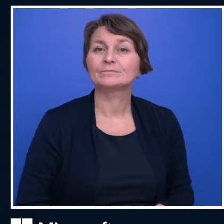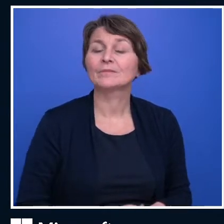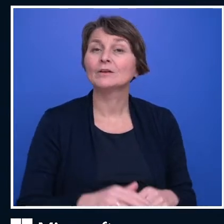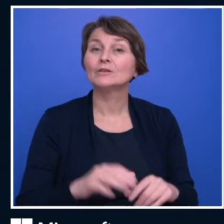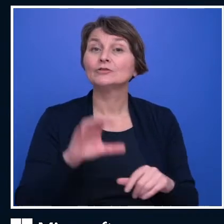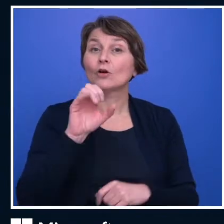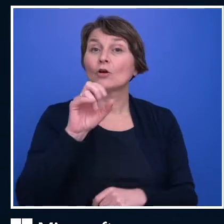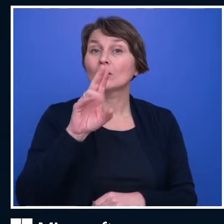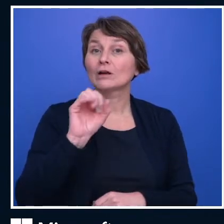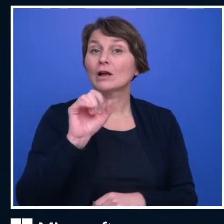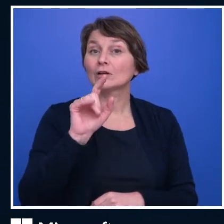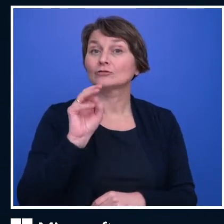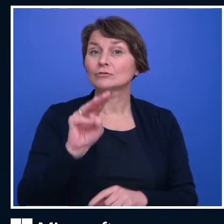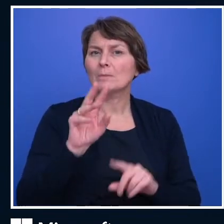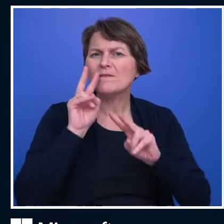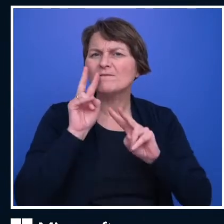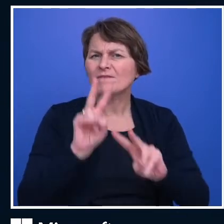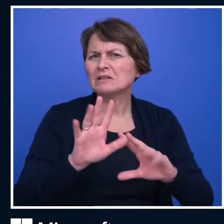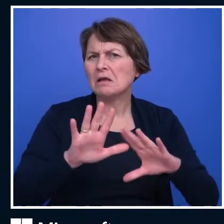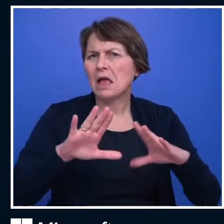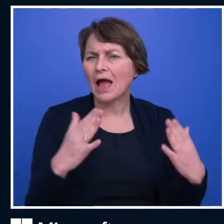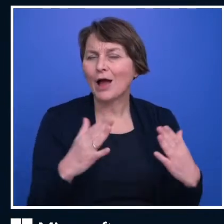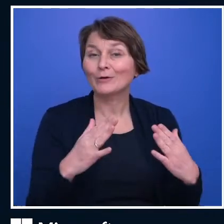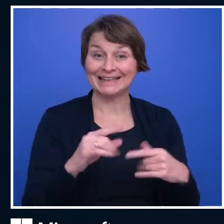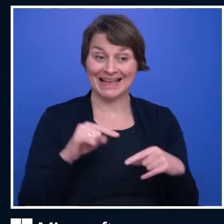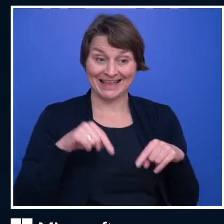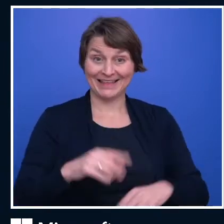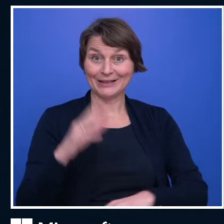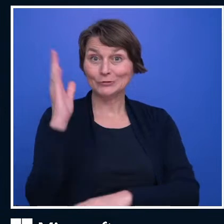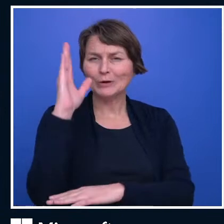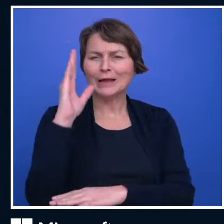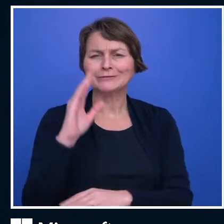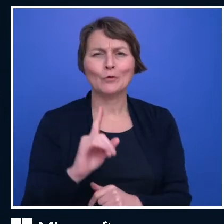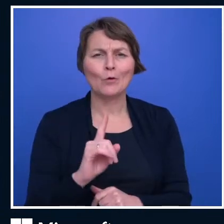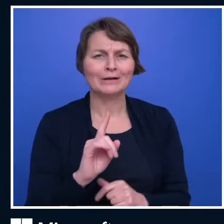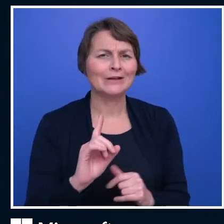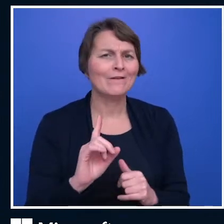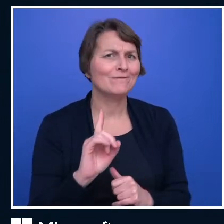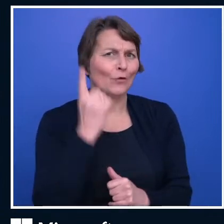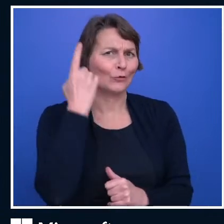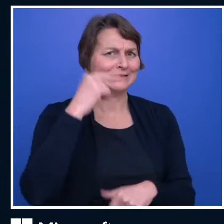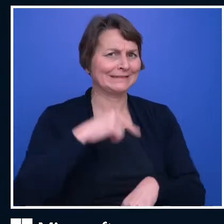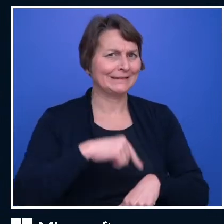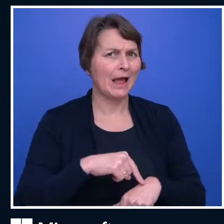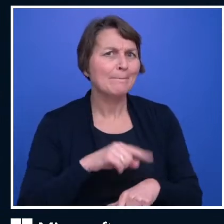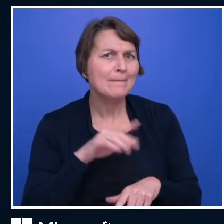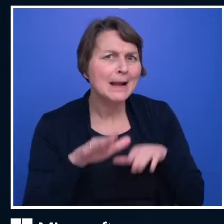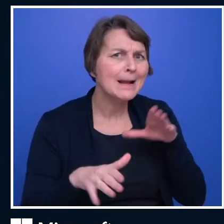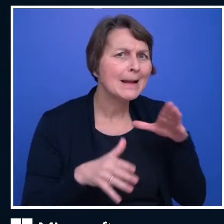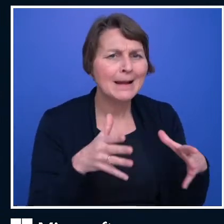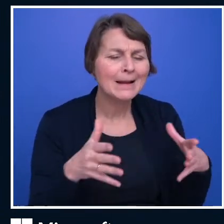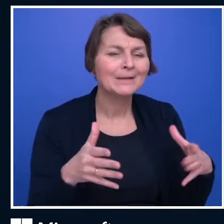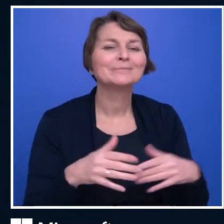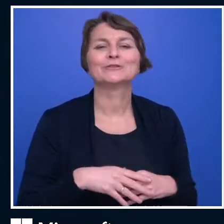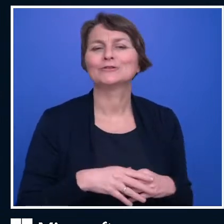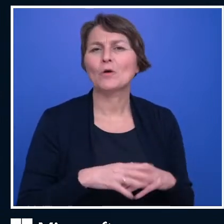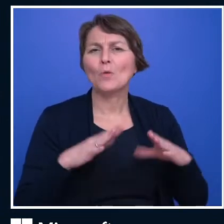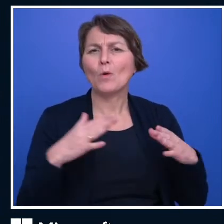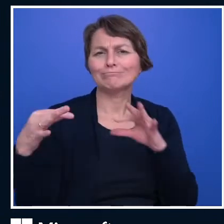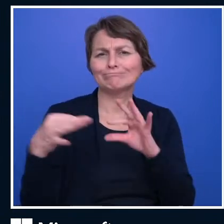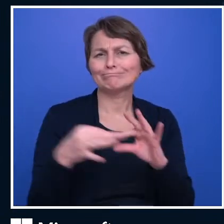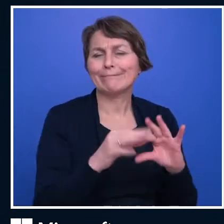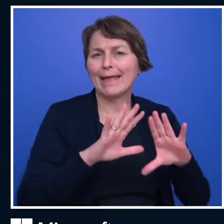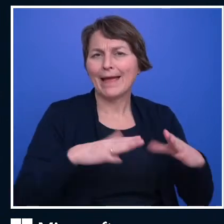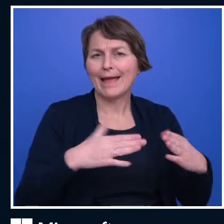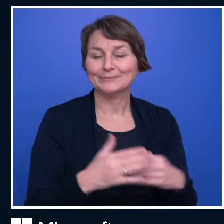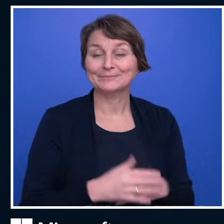I'm going to give a quick primer to what artificial intelligence is in the context of custom vision. And so there are 5